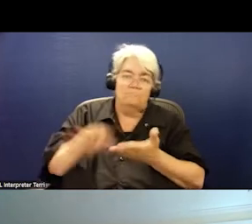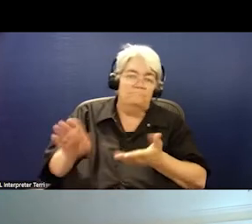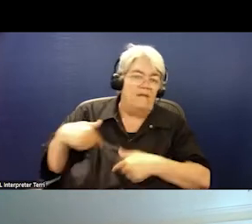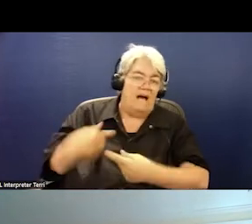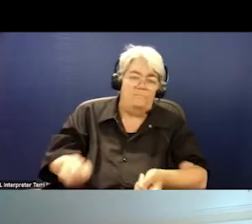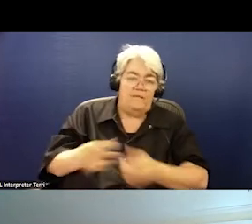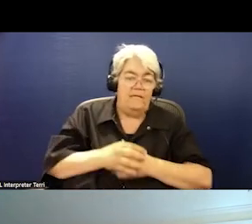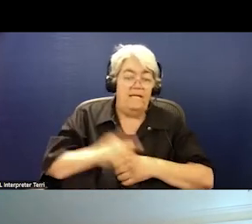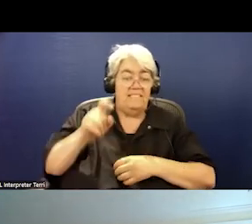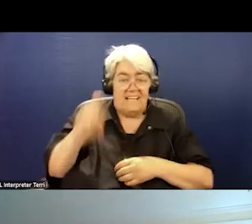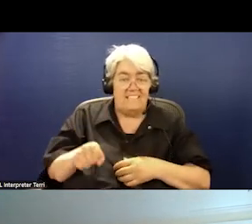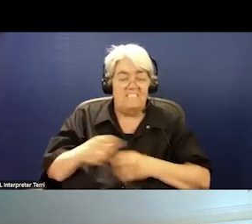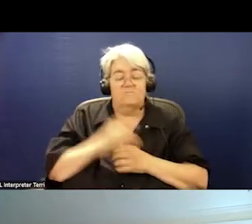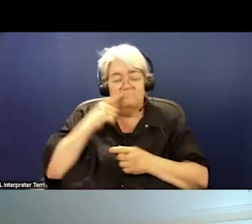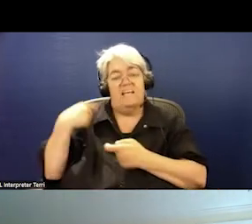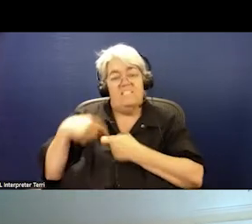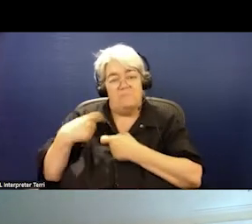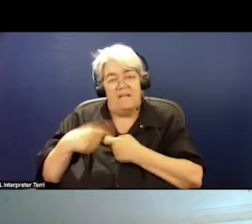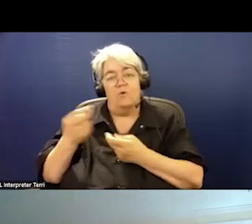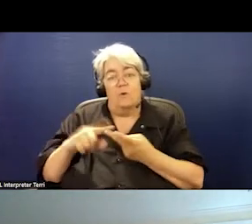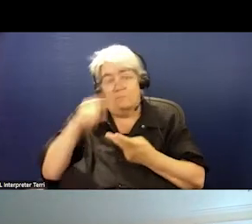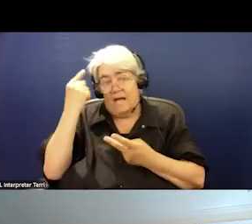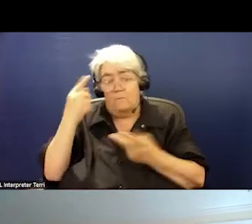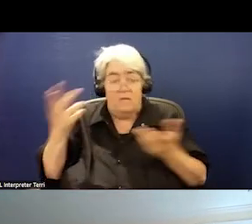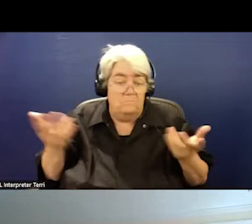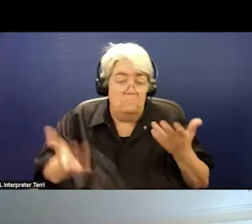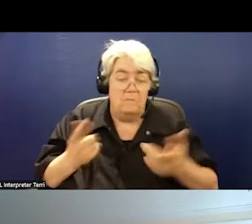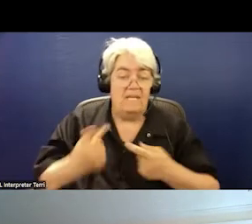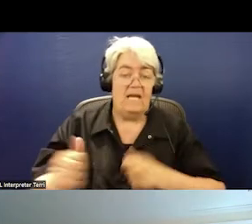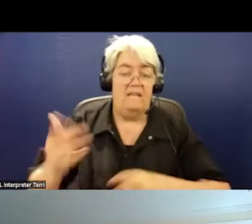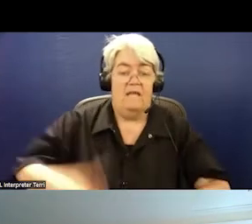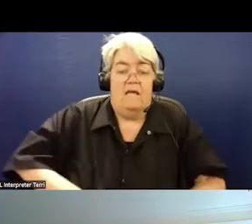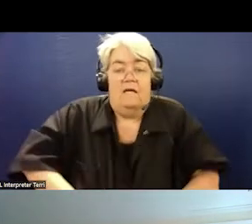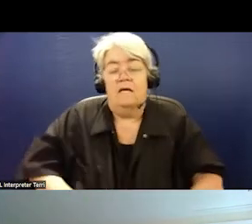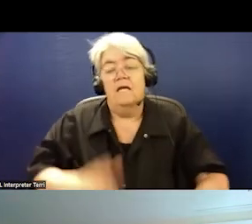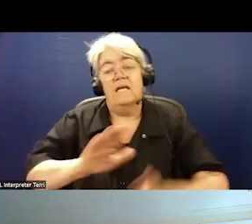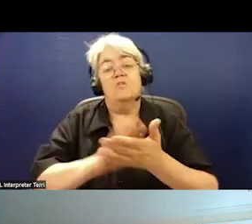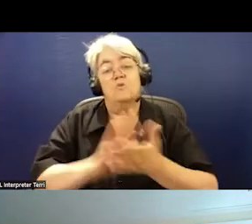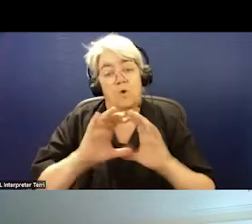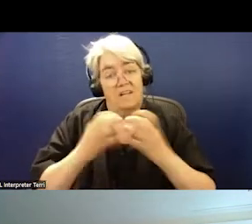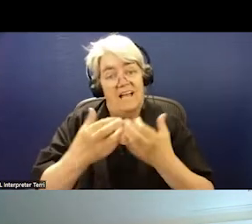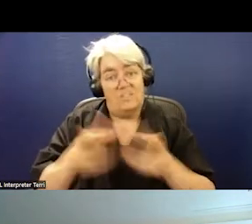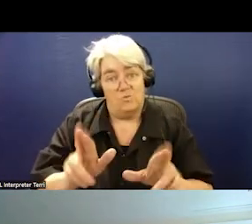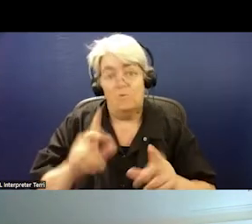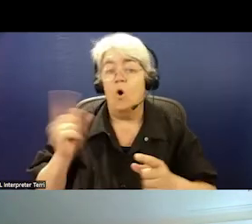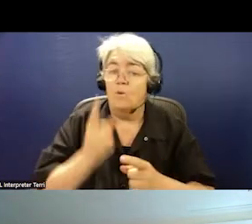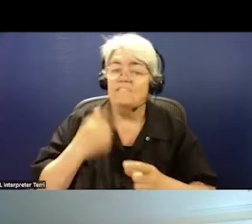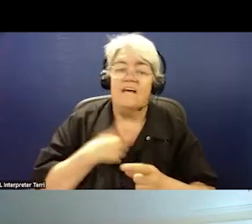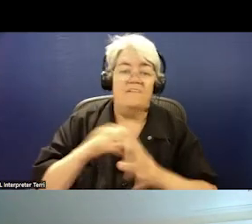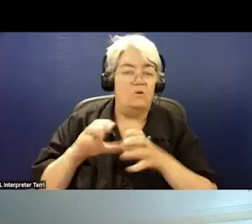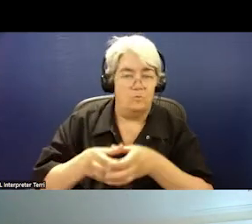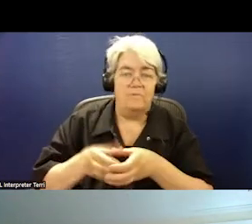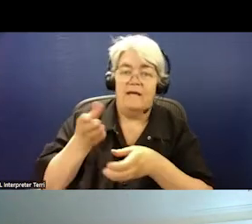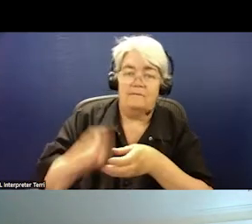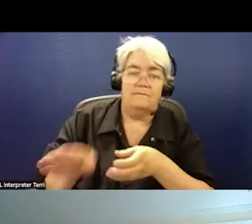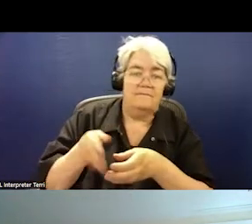it's most likely to be Hispanics or Blacks, but it could be anything. In a school classroom, there is a historically excluded group in that classroom.